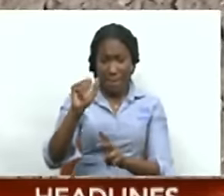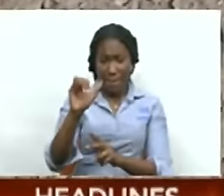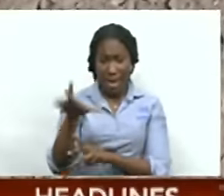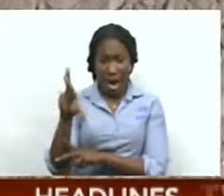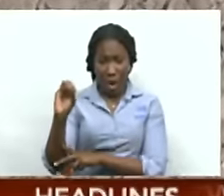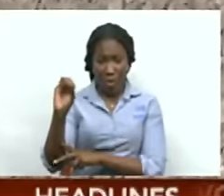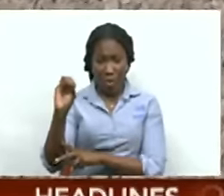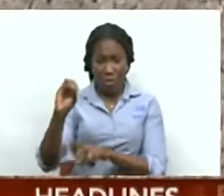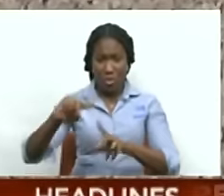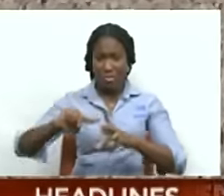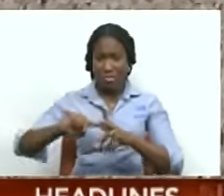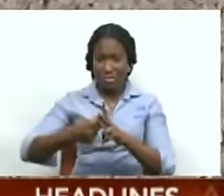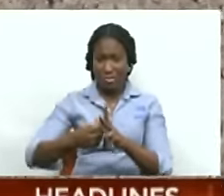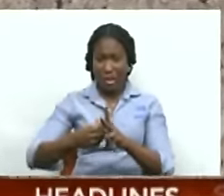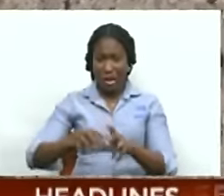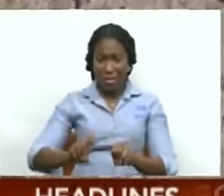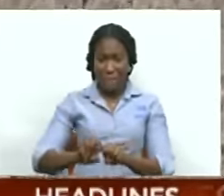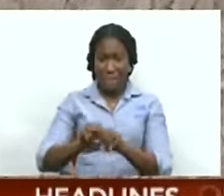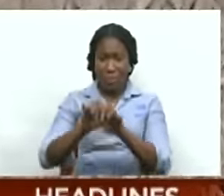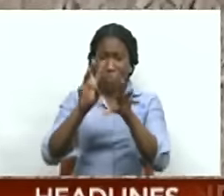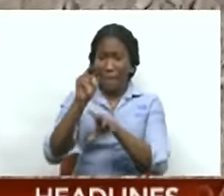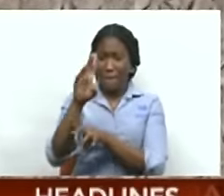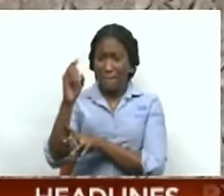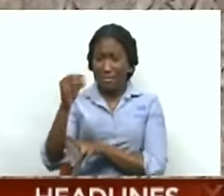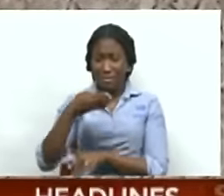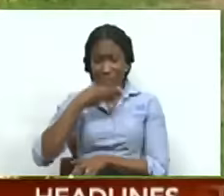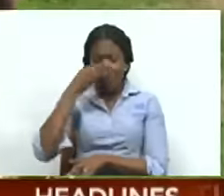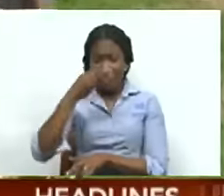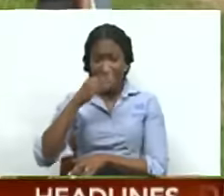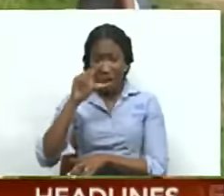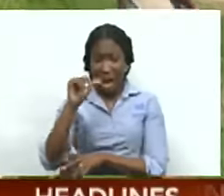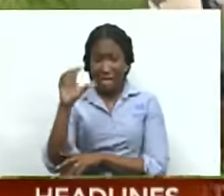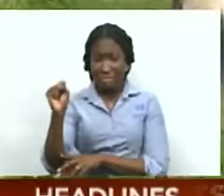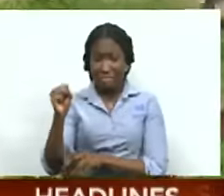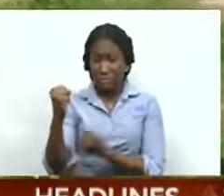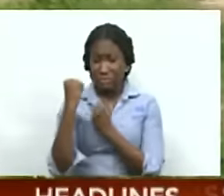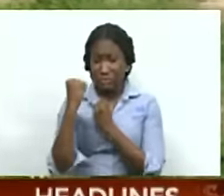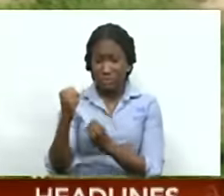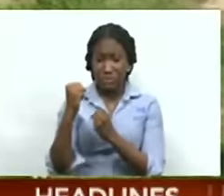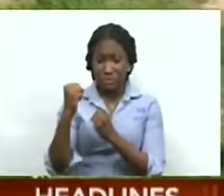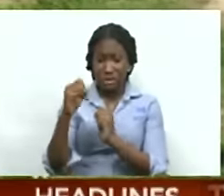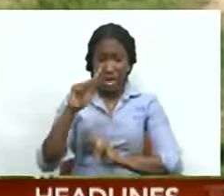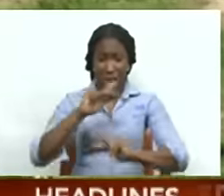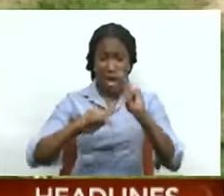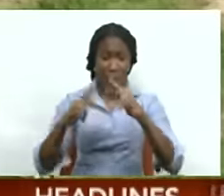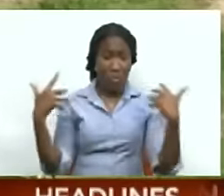causing panic among nearby residents. The Sicharan family and two others had to be